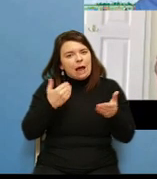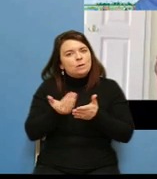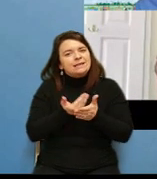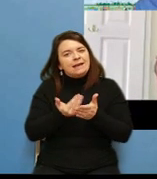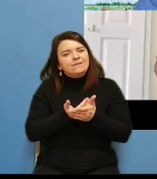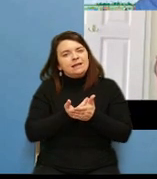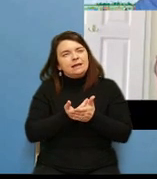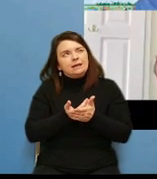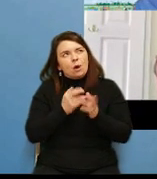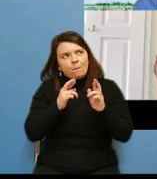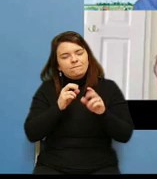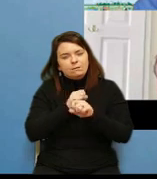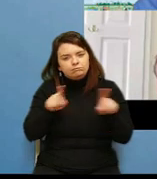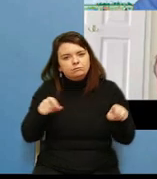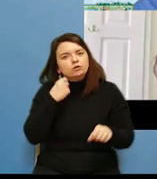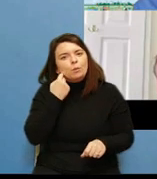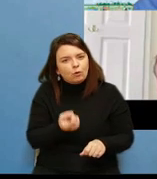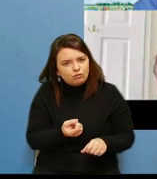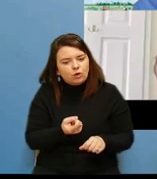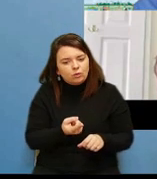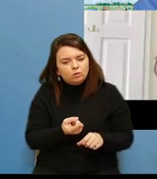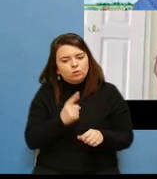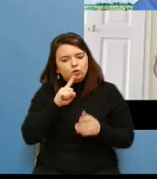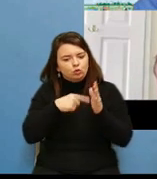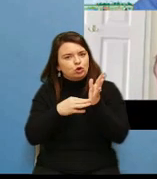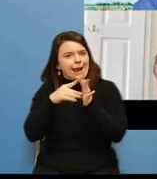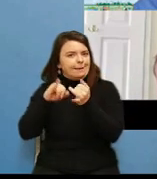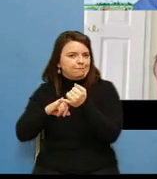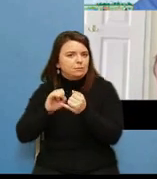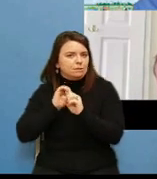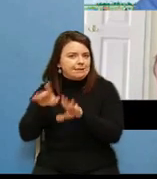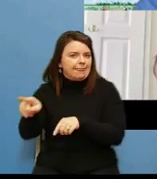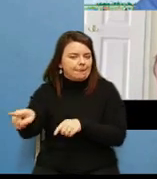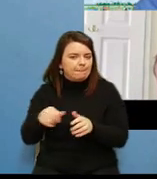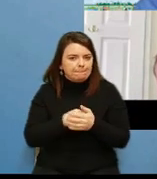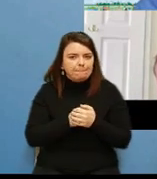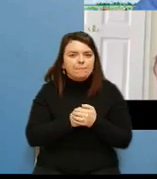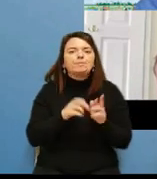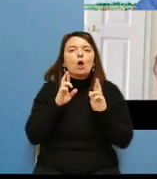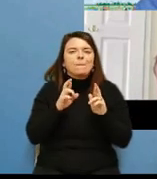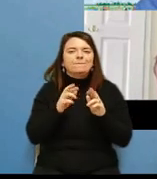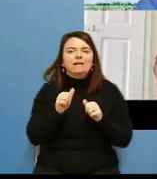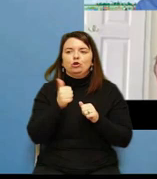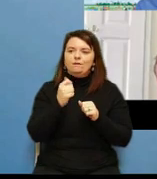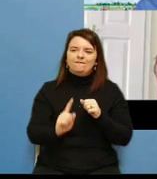in our list of savings initiatives hopefully tomorrow to James,